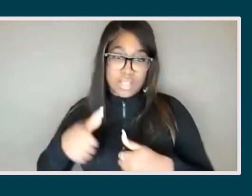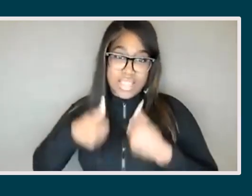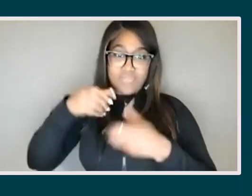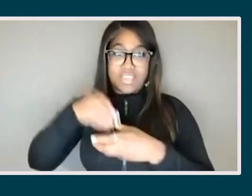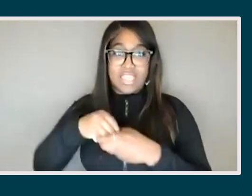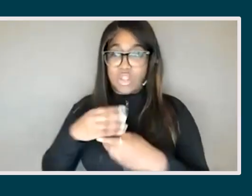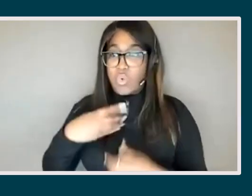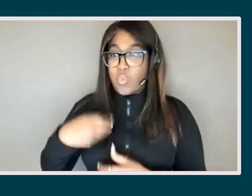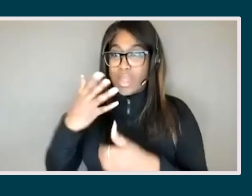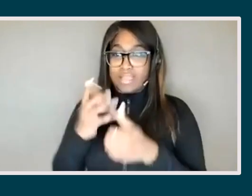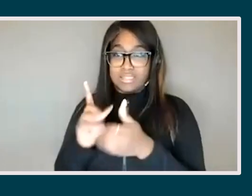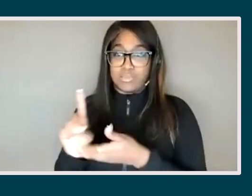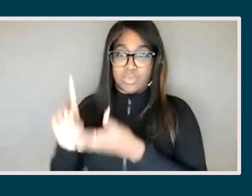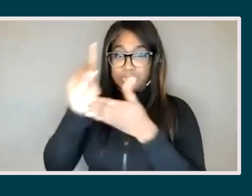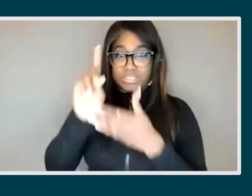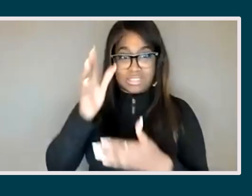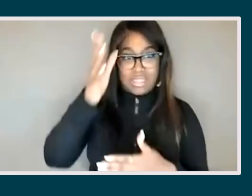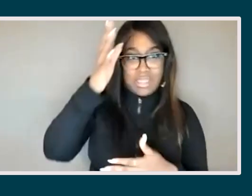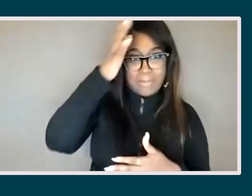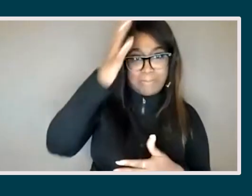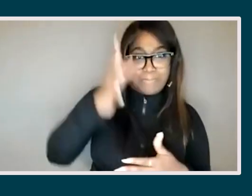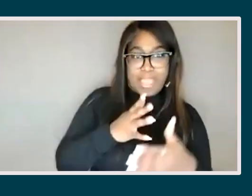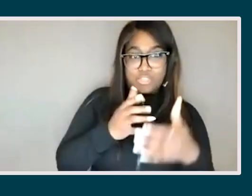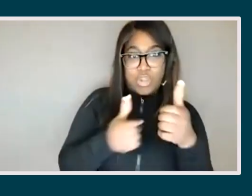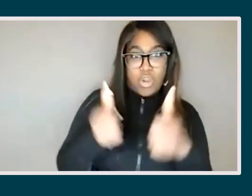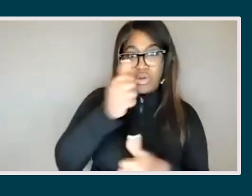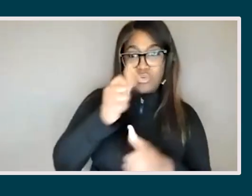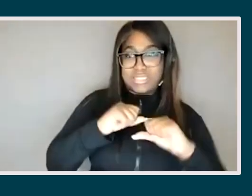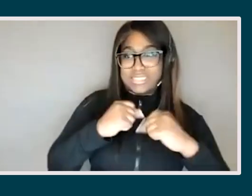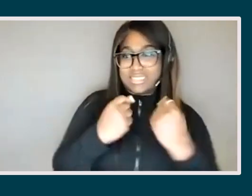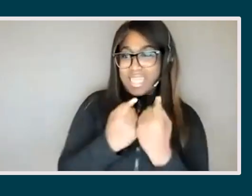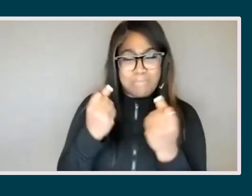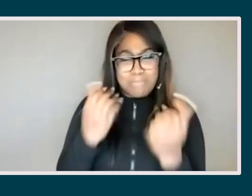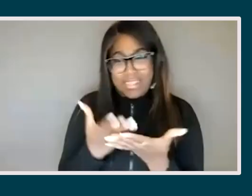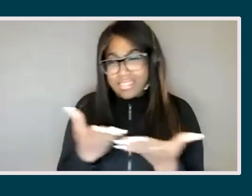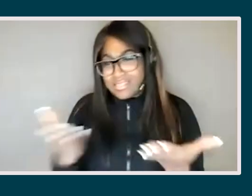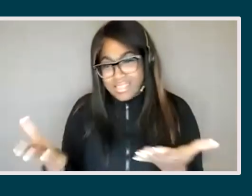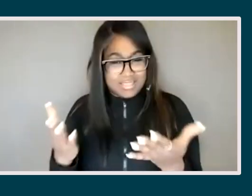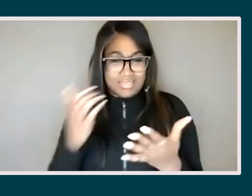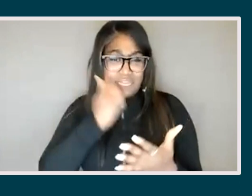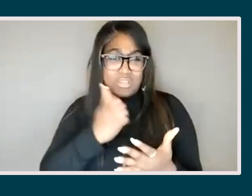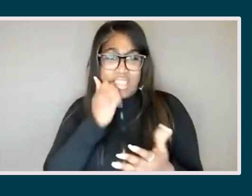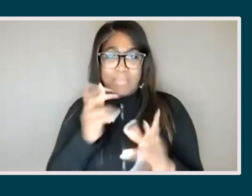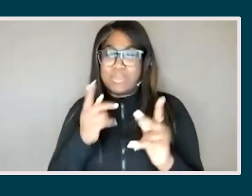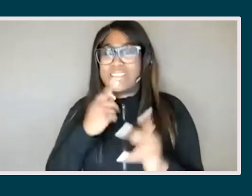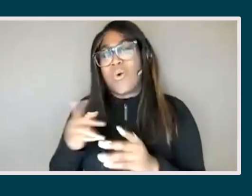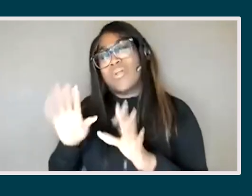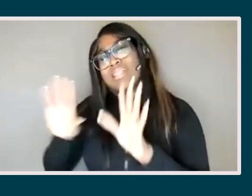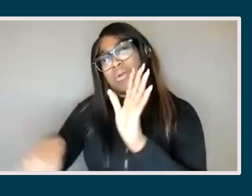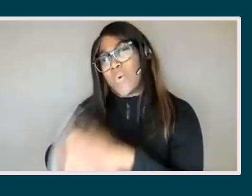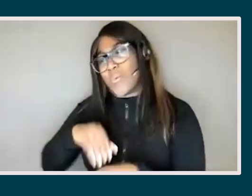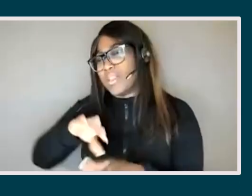supremacist patriarchal society. There's so many things that, on a daily basis, we're told, let it go. It's always been that